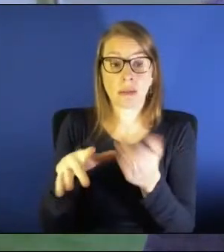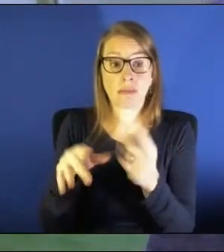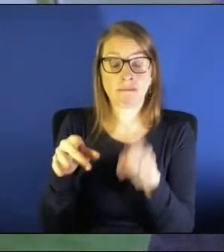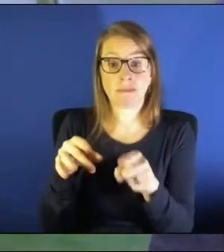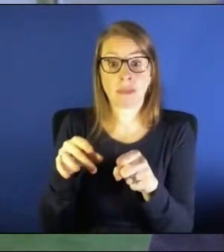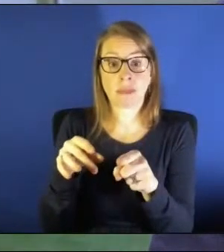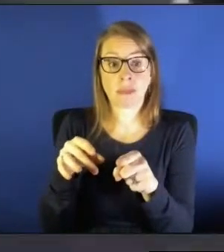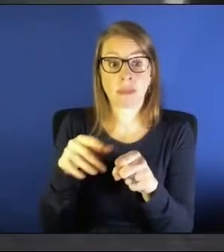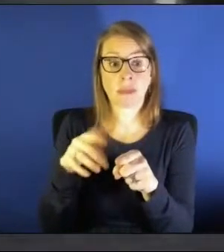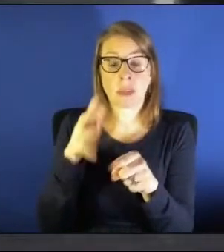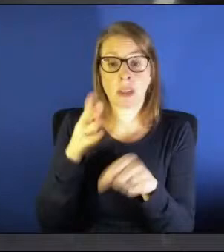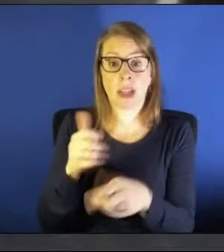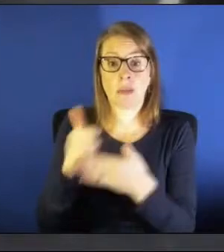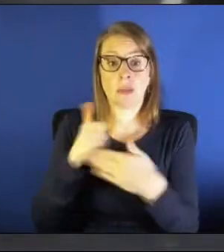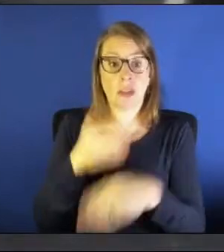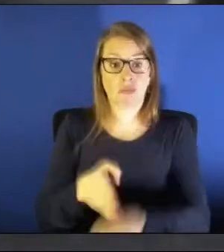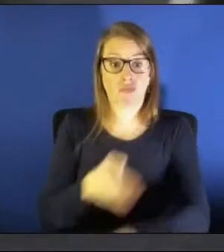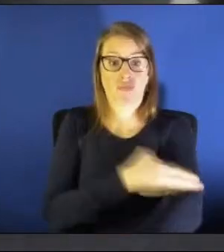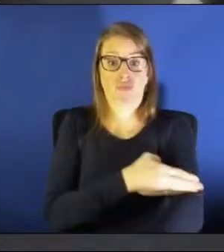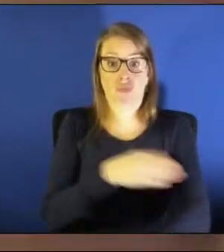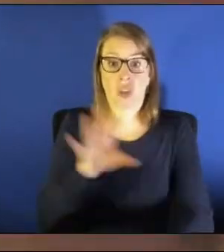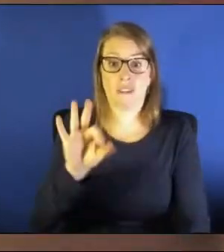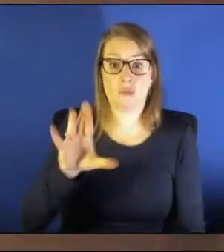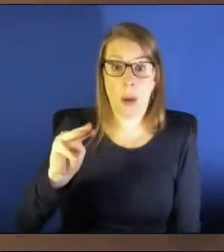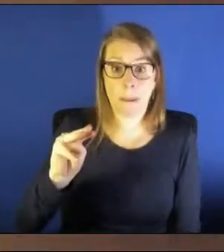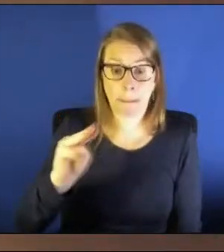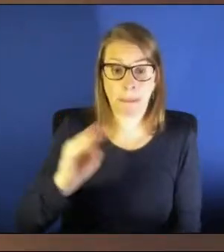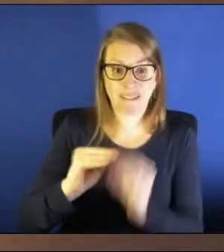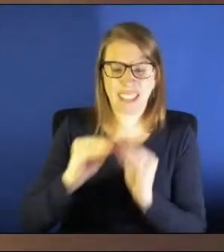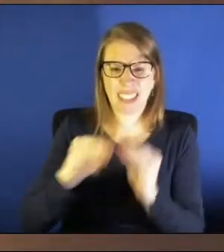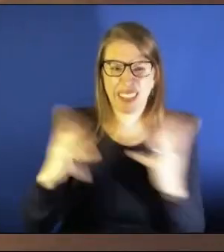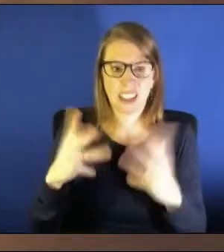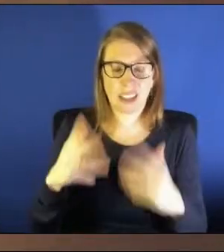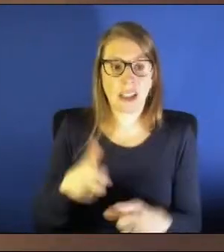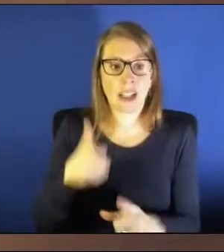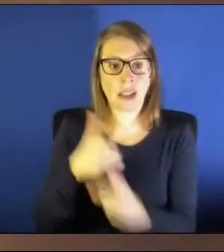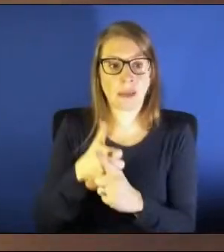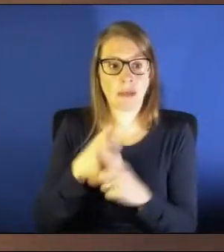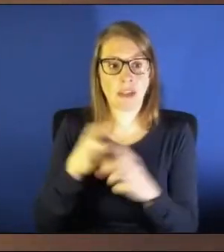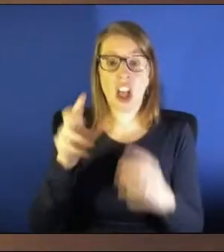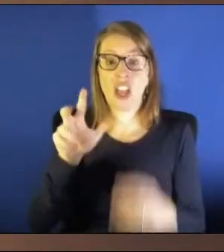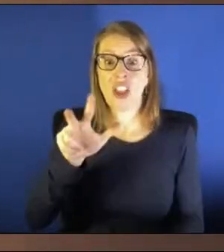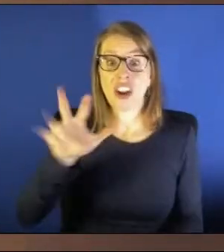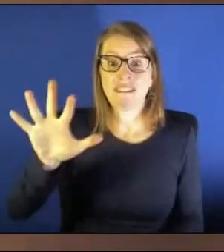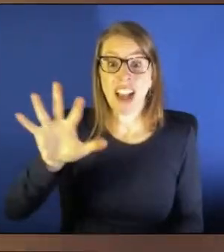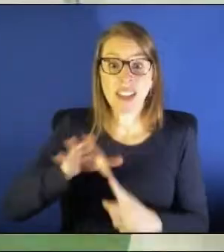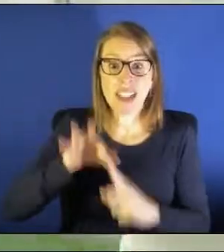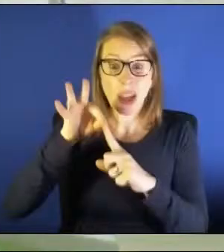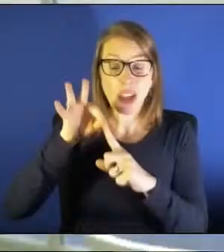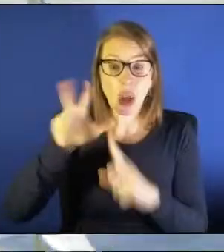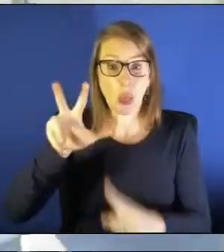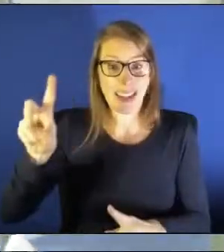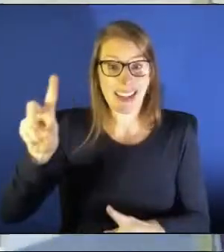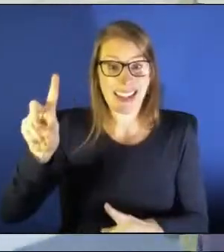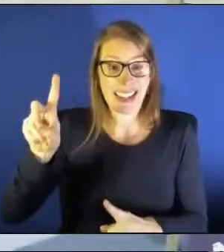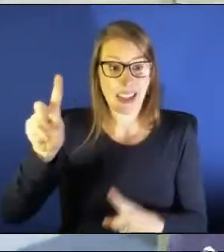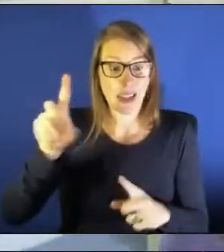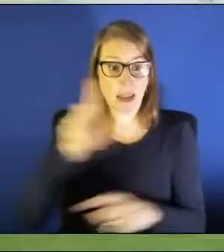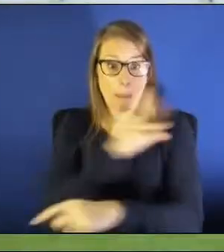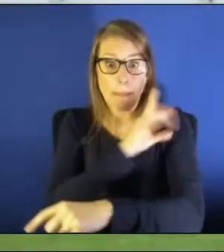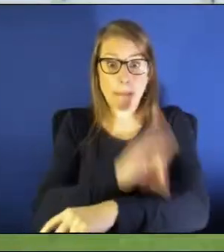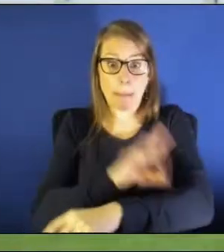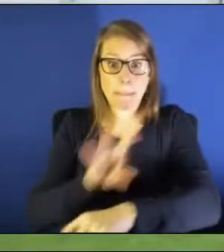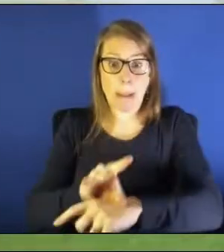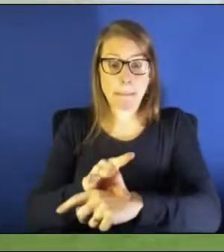and tells me what I need to fix. To get that data, Mason must be outfitted with 35 special 3D markers. All right, on the